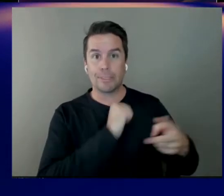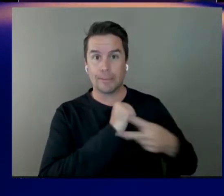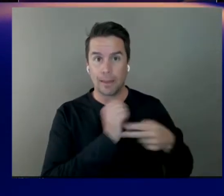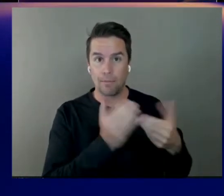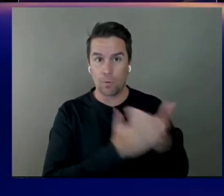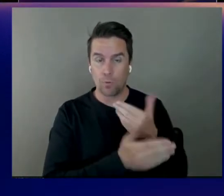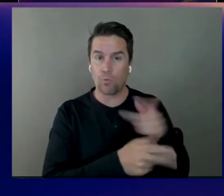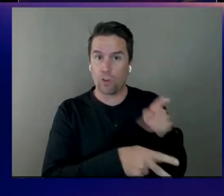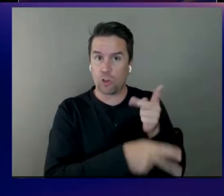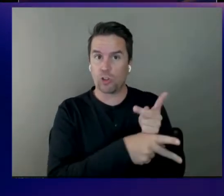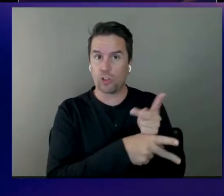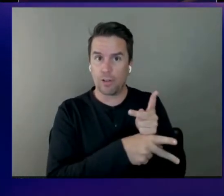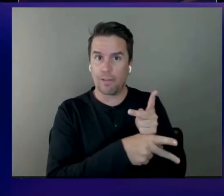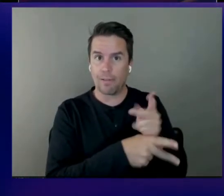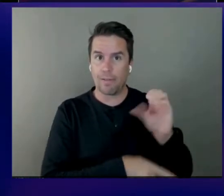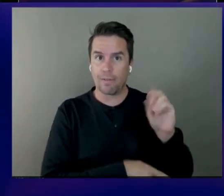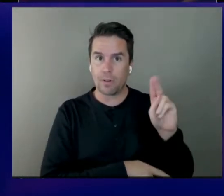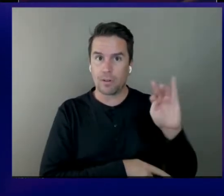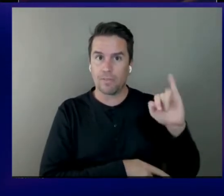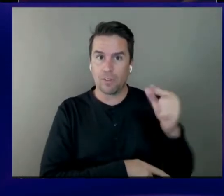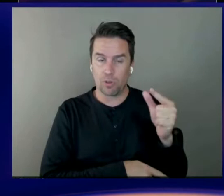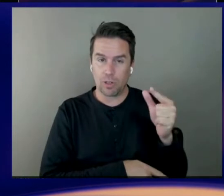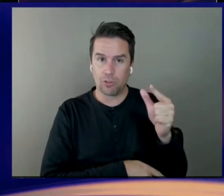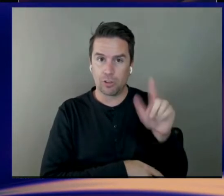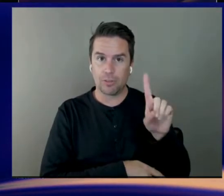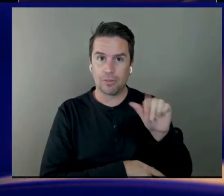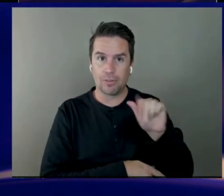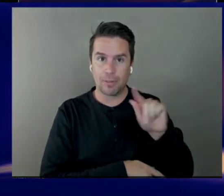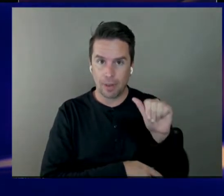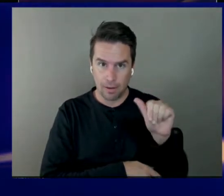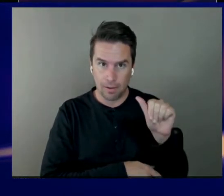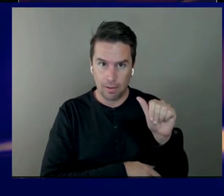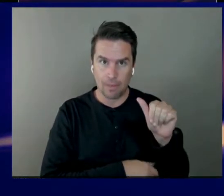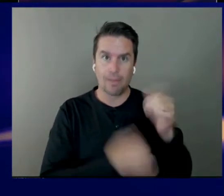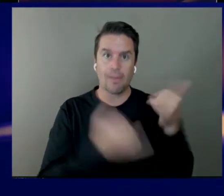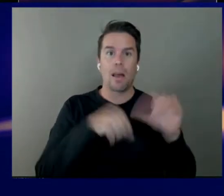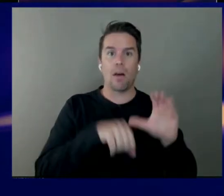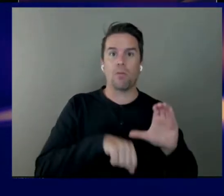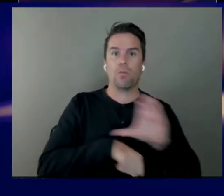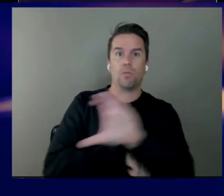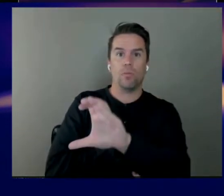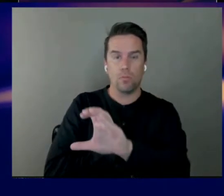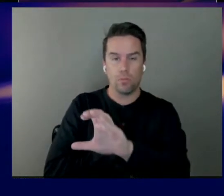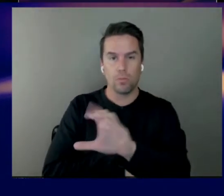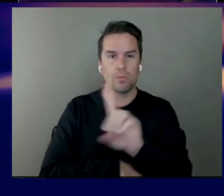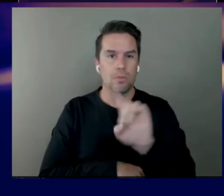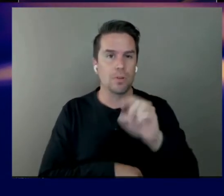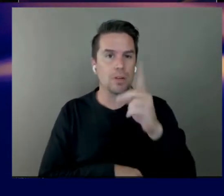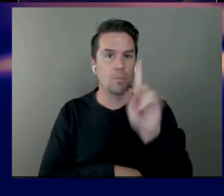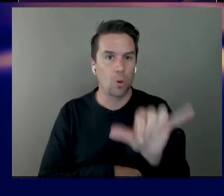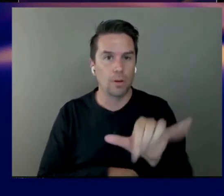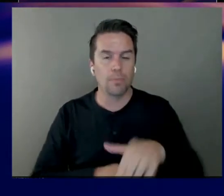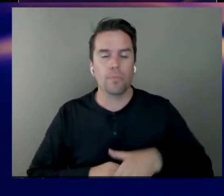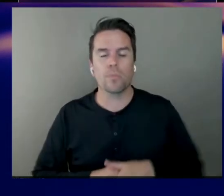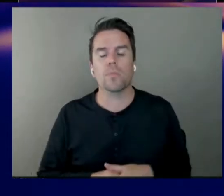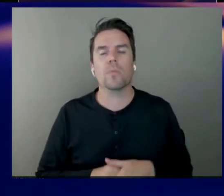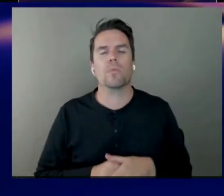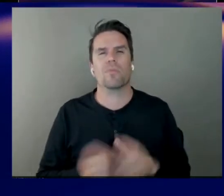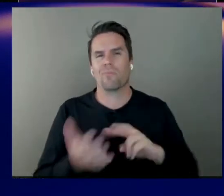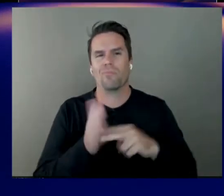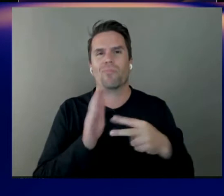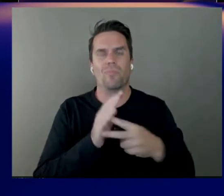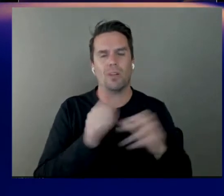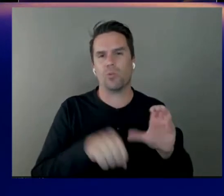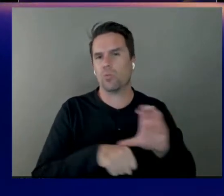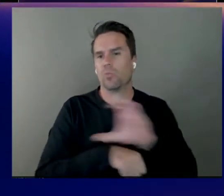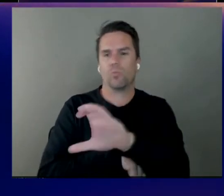of the configuration data. And then I'm going to deploy it. Now I mentioned, you might say, what does that mean to deploy things? I mentioned